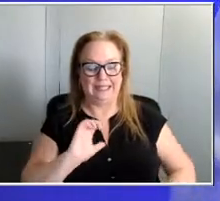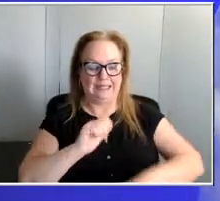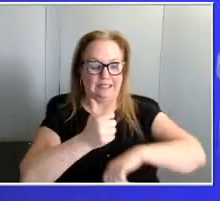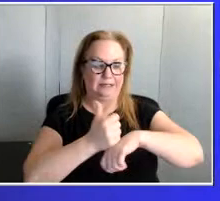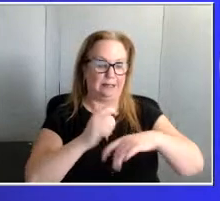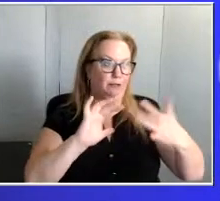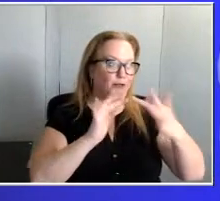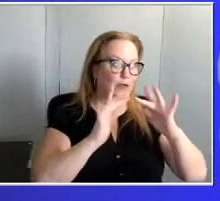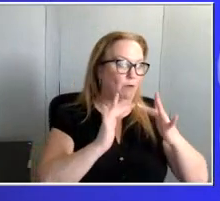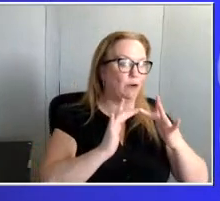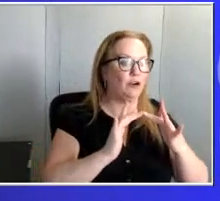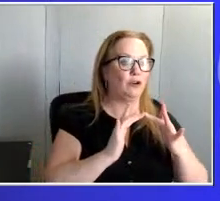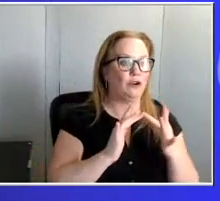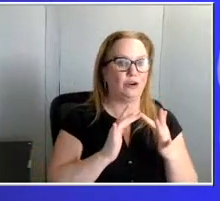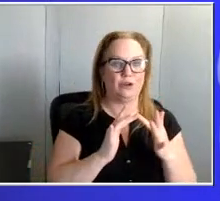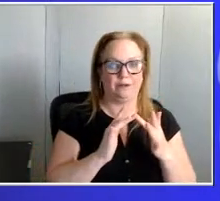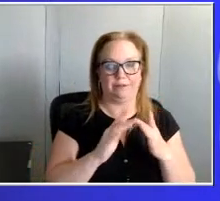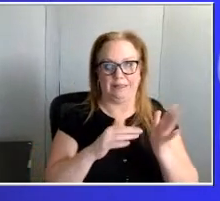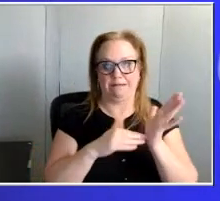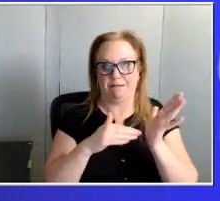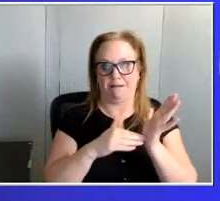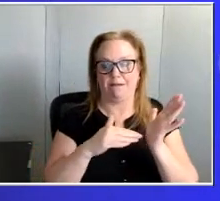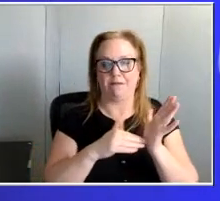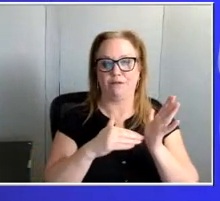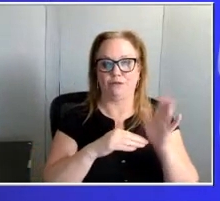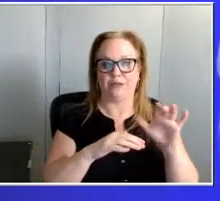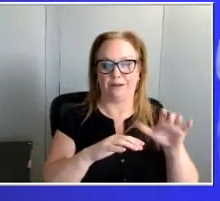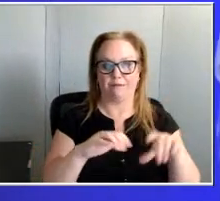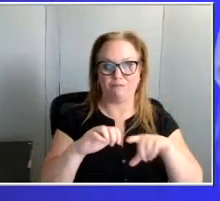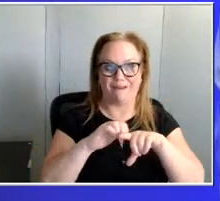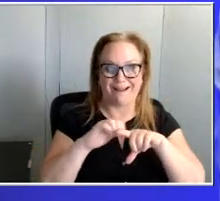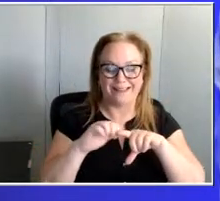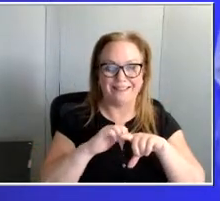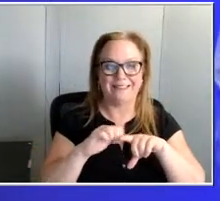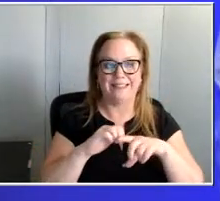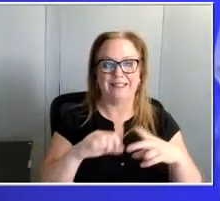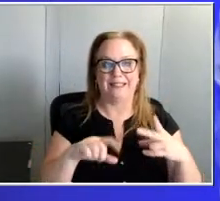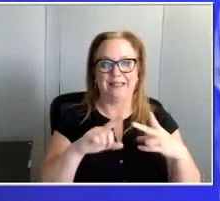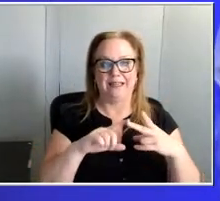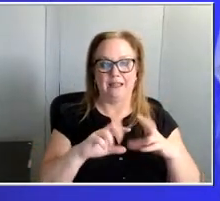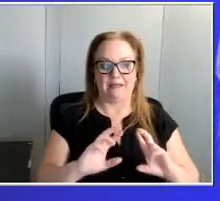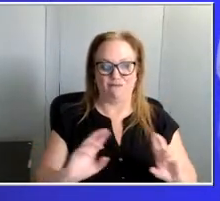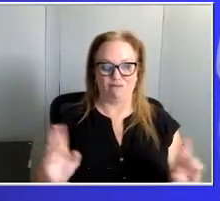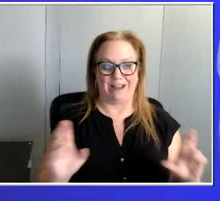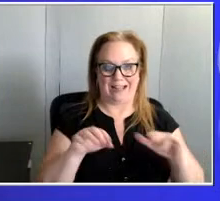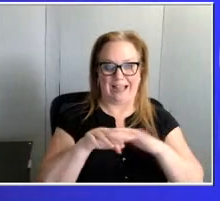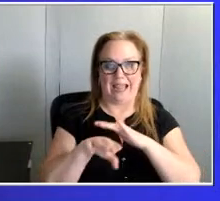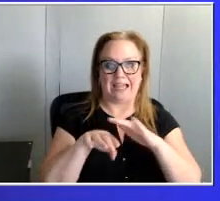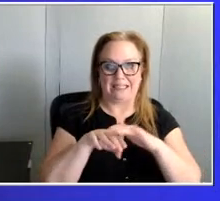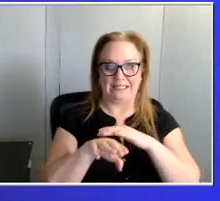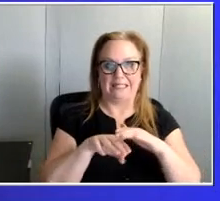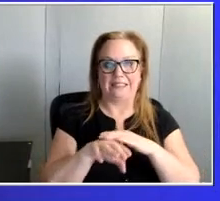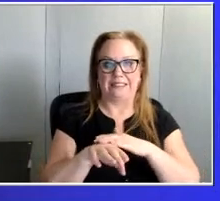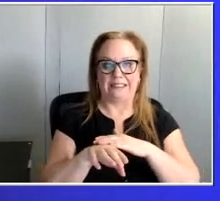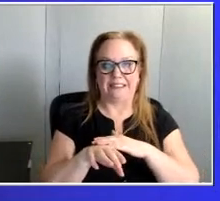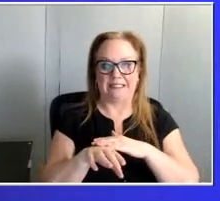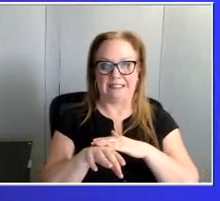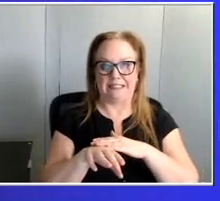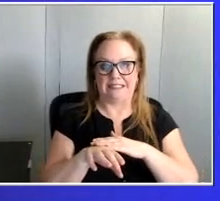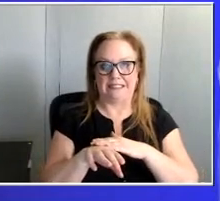network that these docs can practice in, that they have ready access to